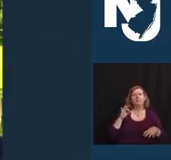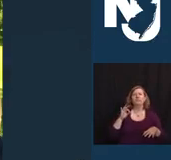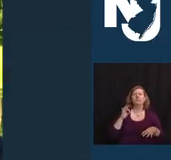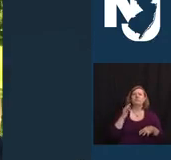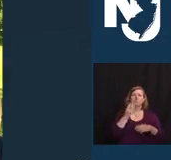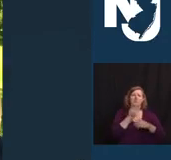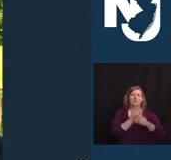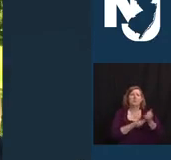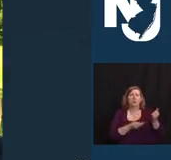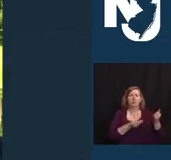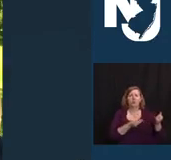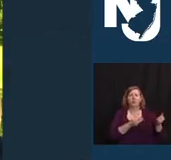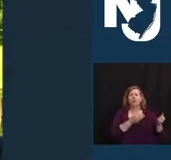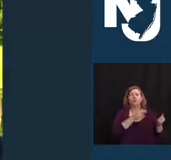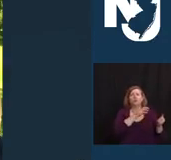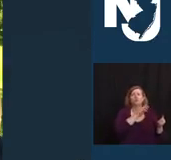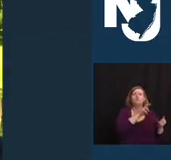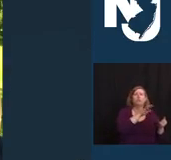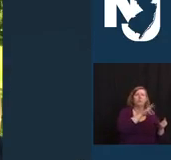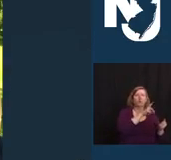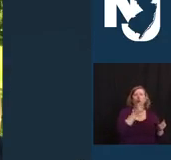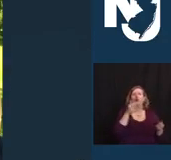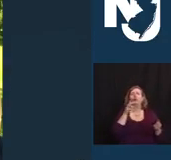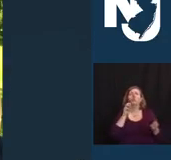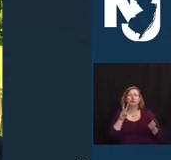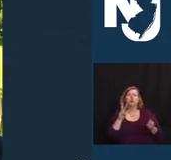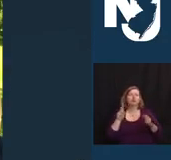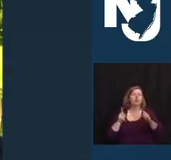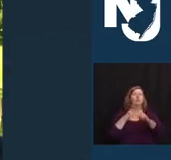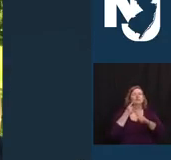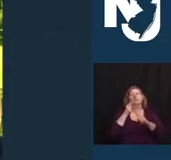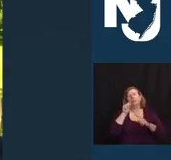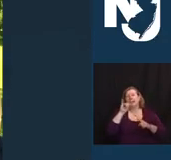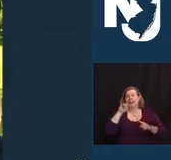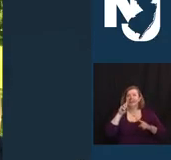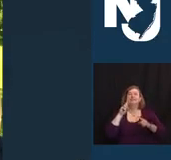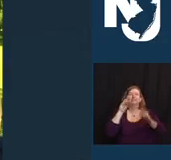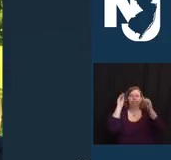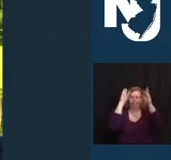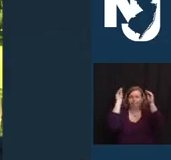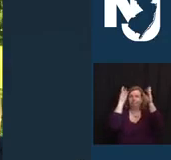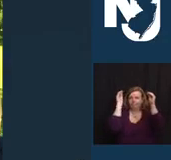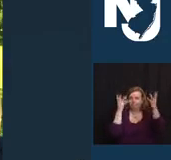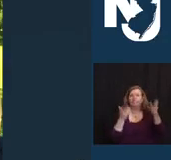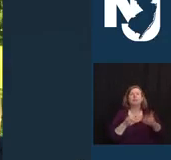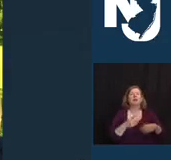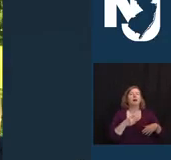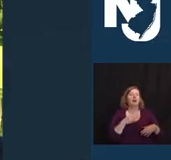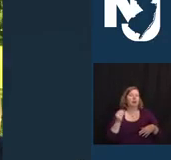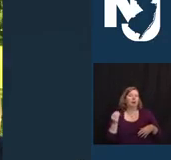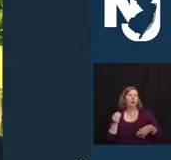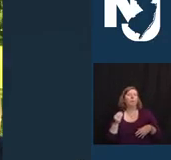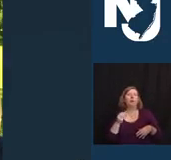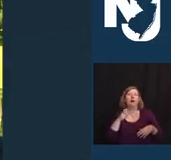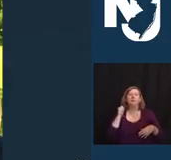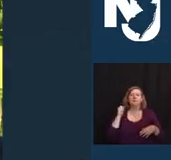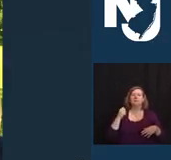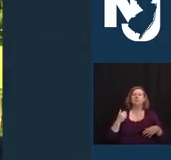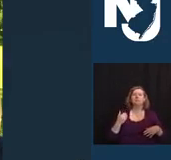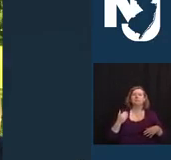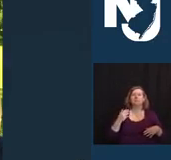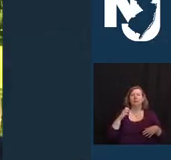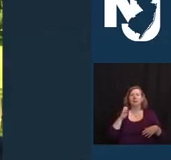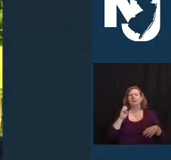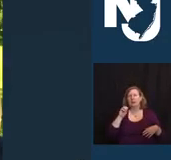and Garwood First Aid Squads for over 30 years, with notable time spent as both squad captain and president.